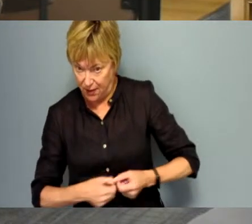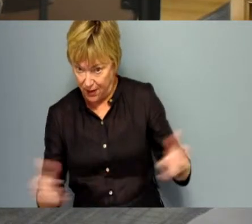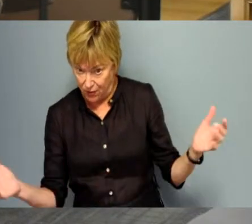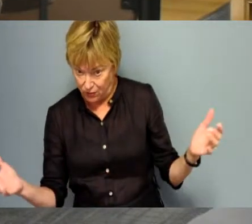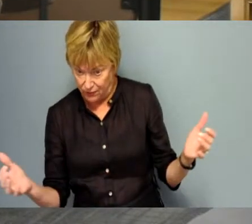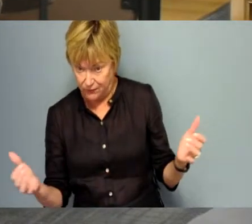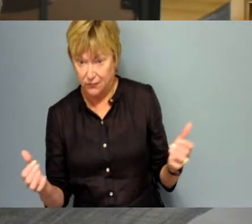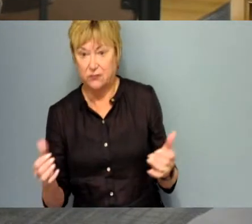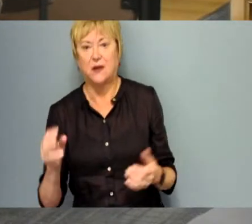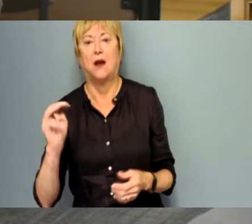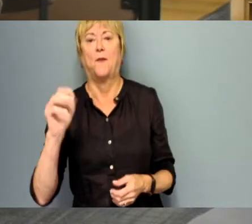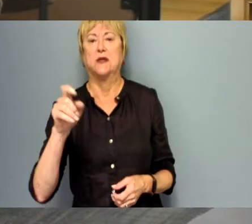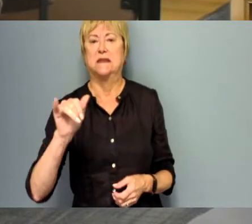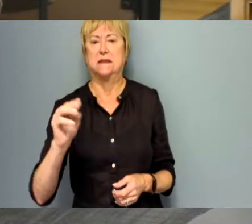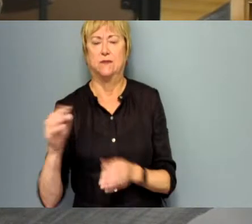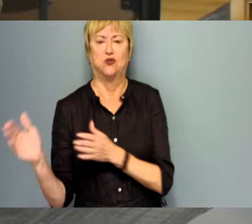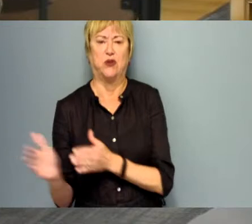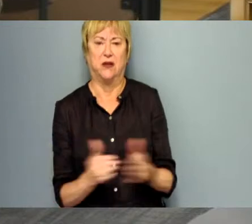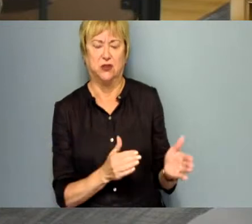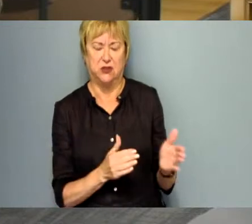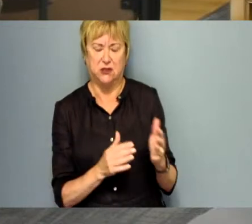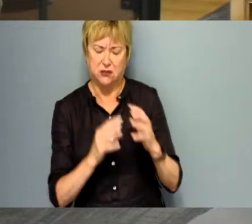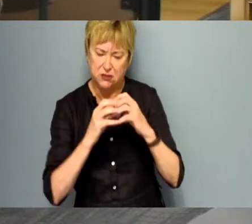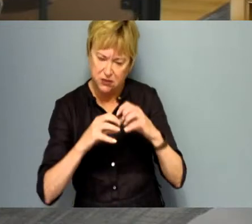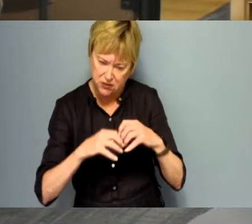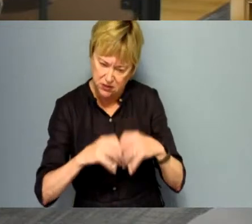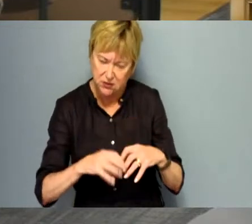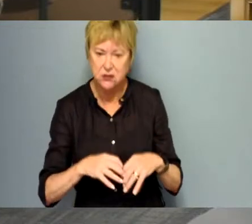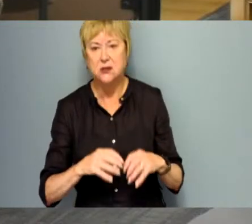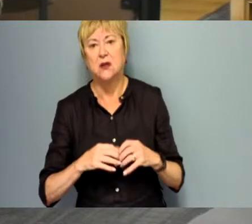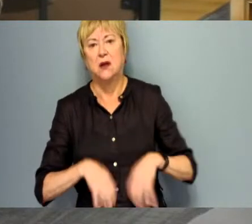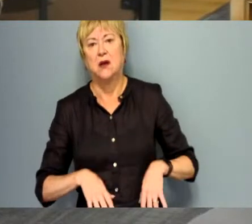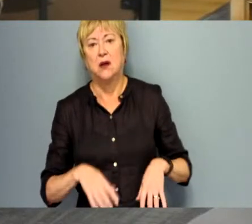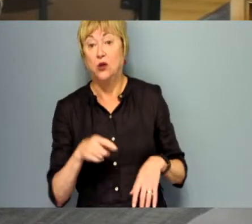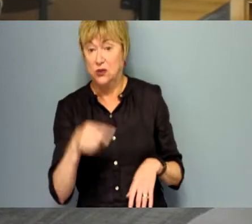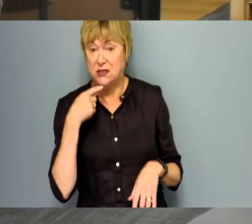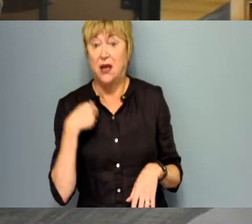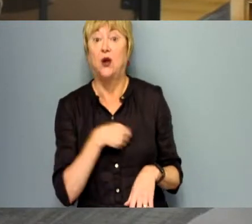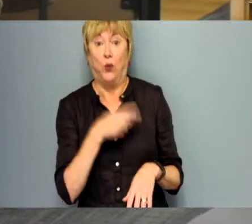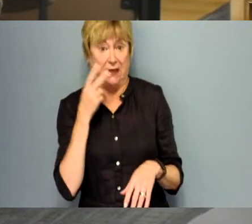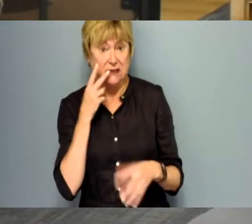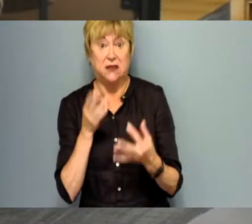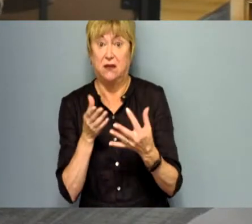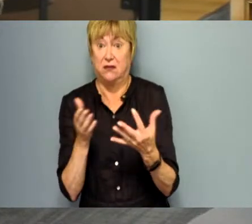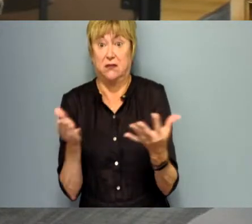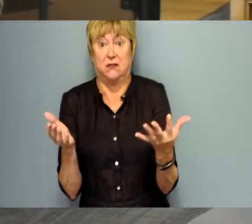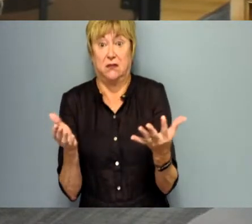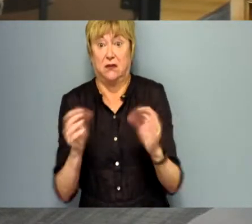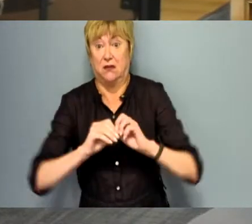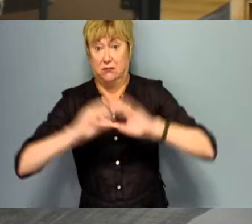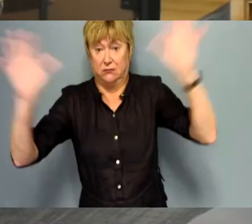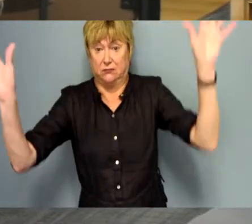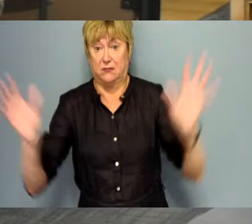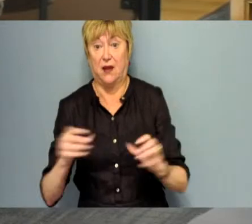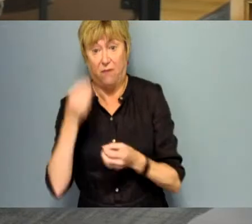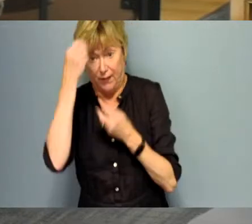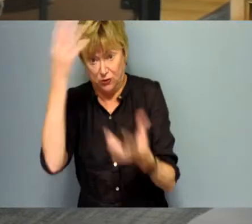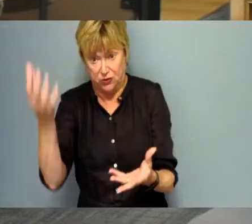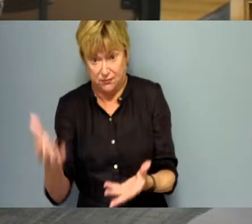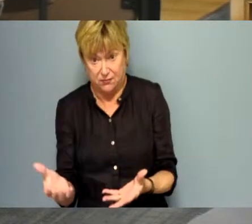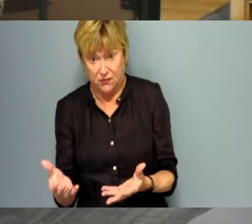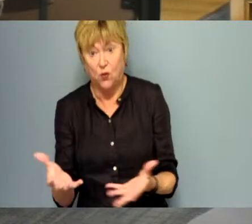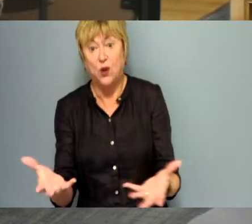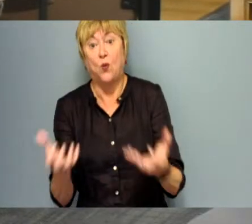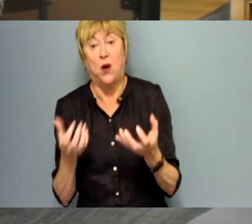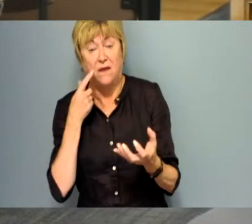them. But Mr. Harvey, you keep saying you're so transparent. We want a town hall for the people of Bucks County, and we want it now. I